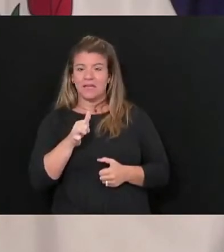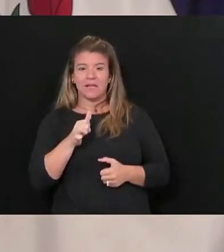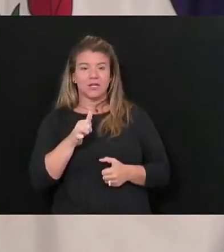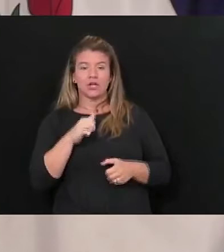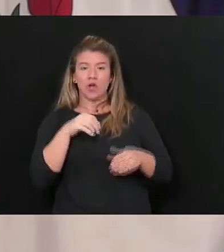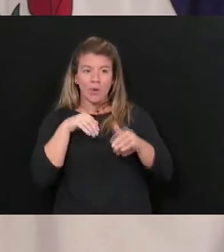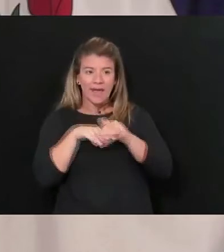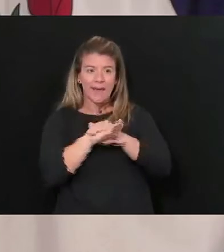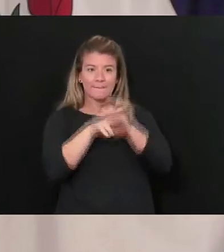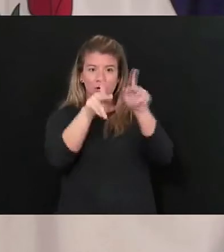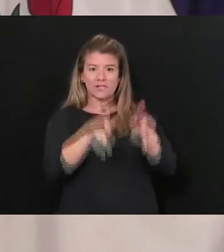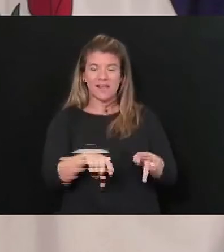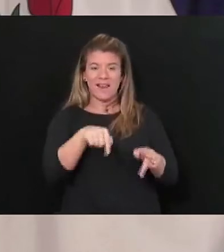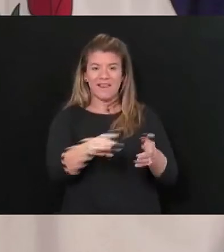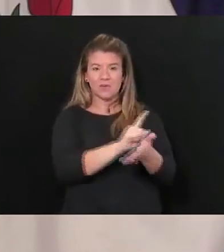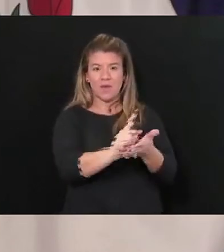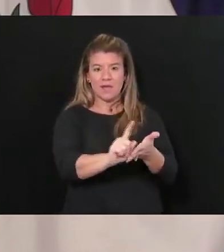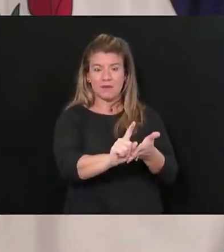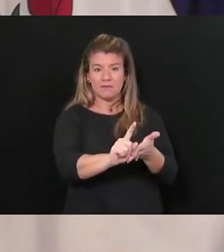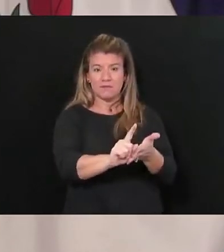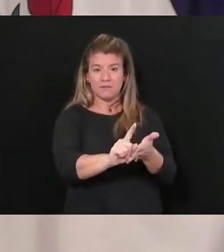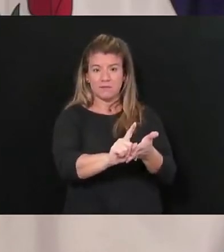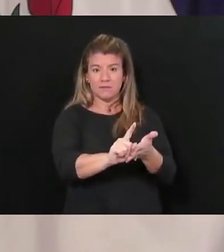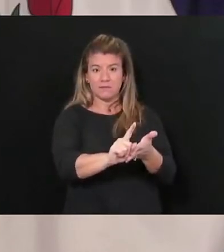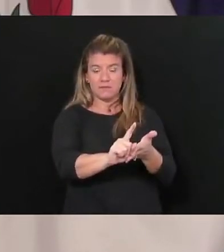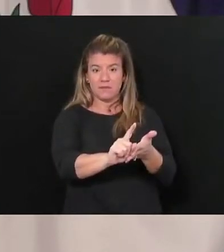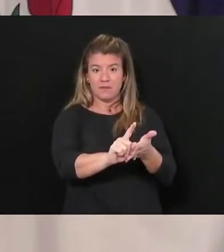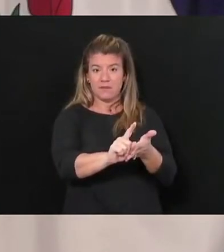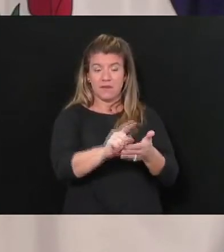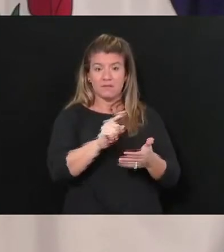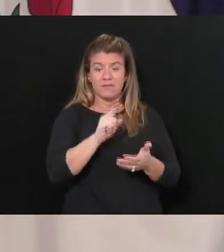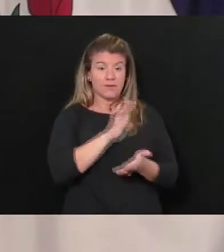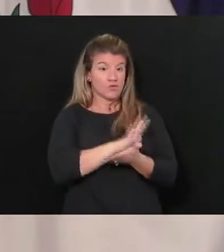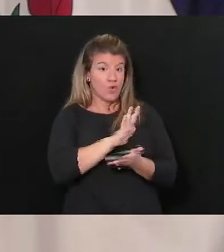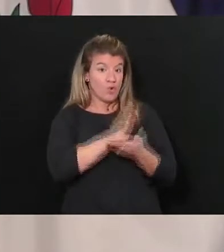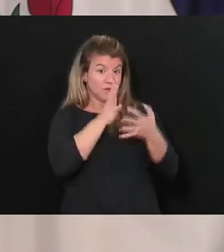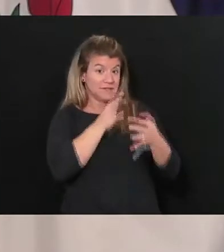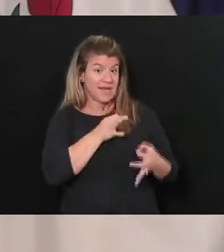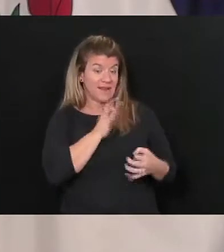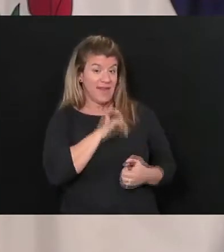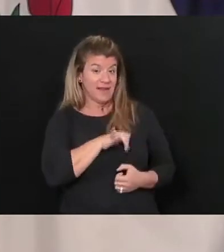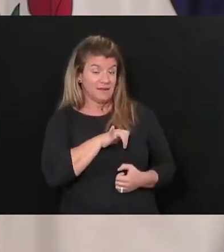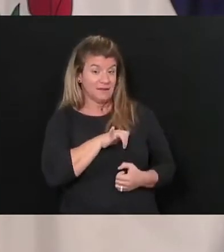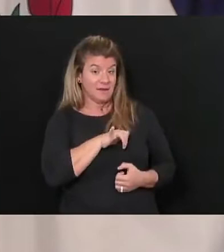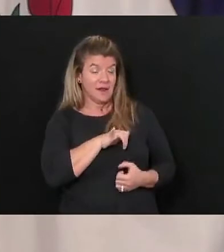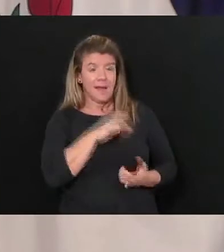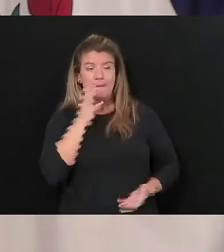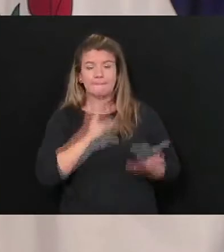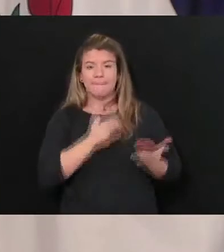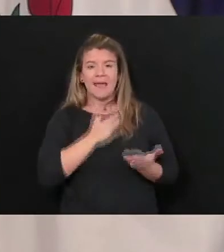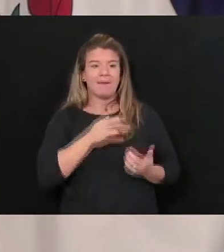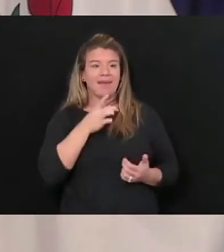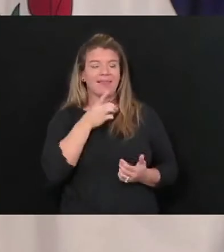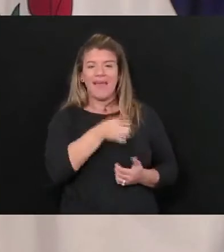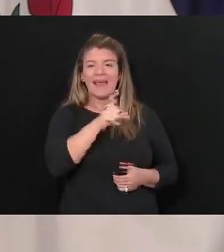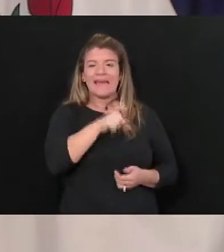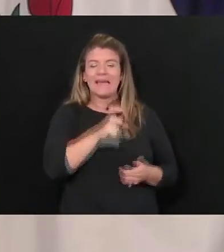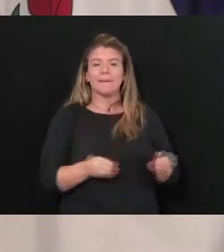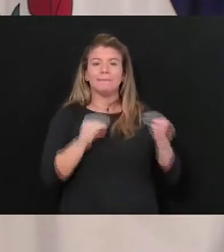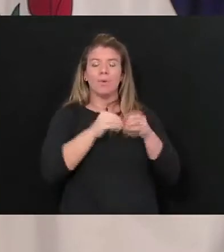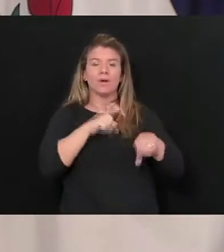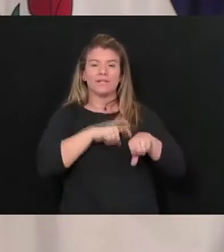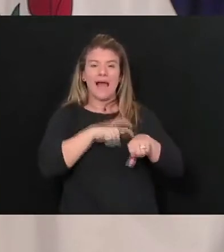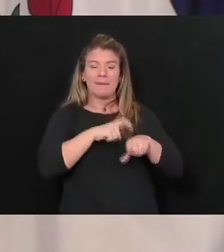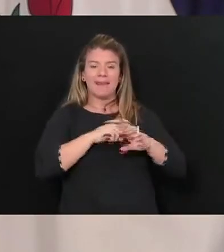exactly all the particulars to that, but it may very well have been that they needed extra time to get everything just